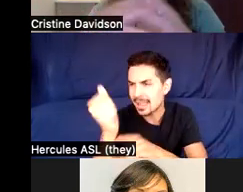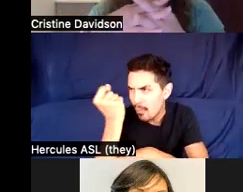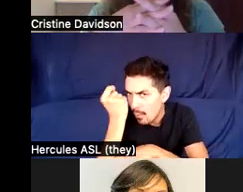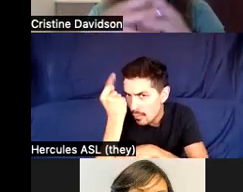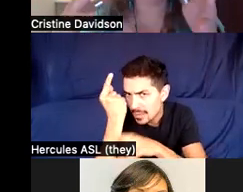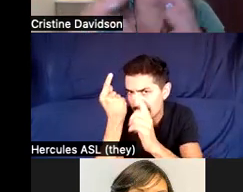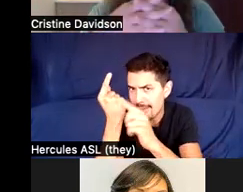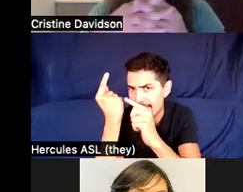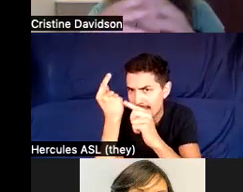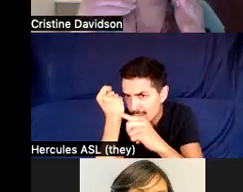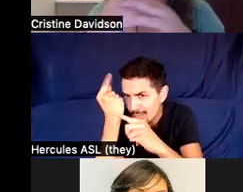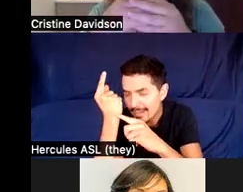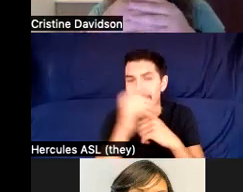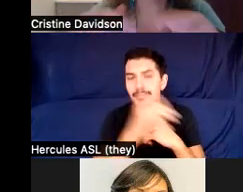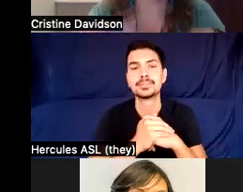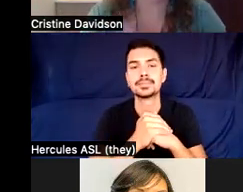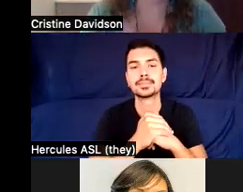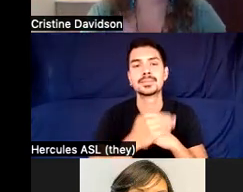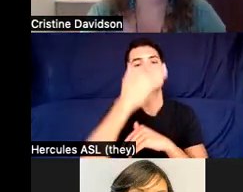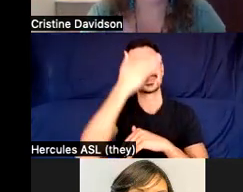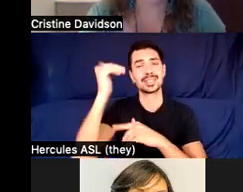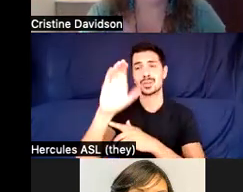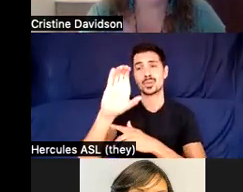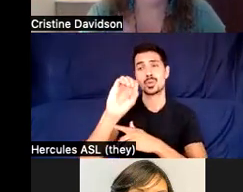right? Colonialism, all that stuff.